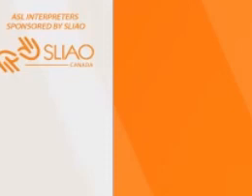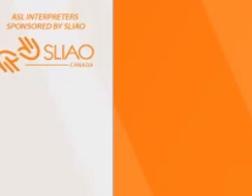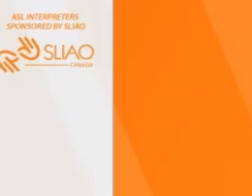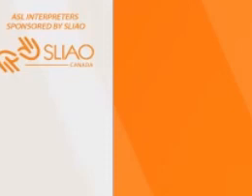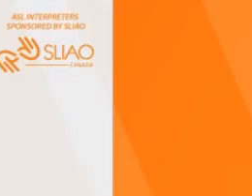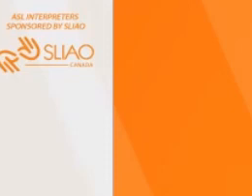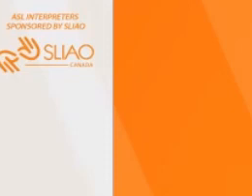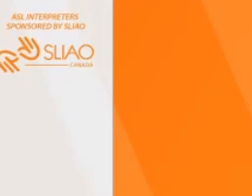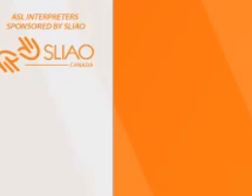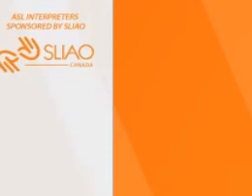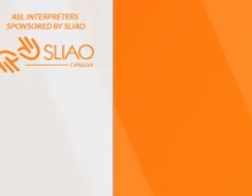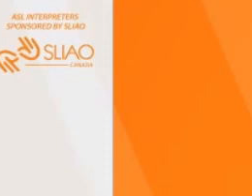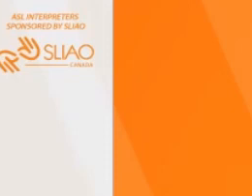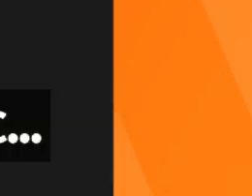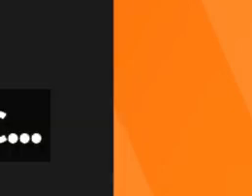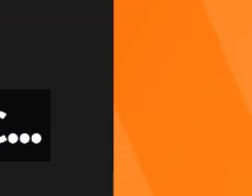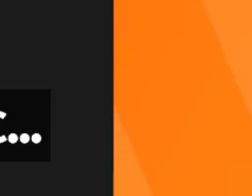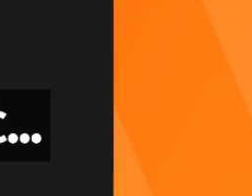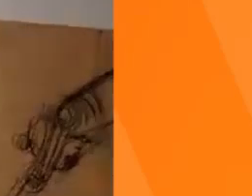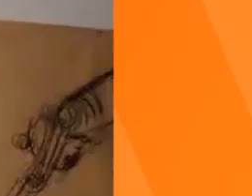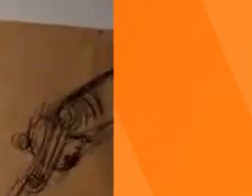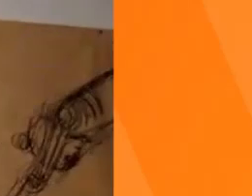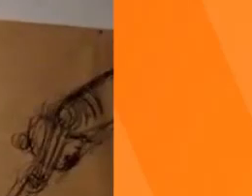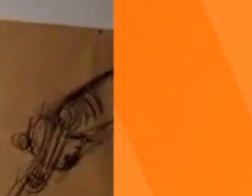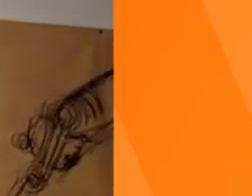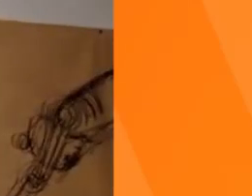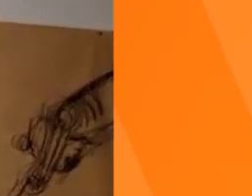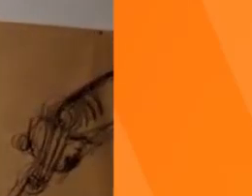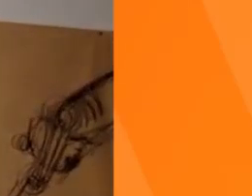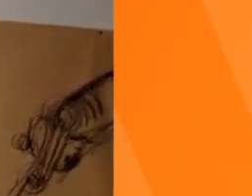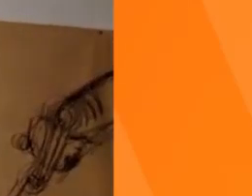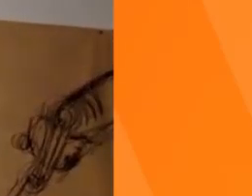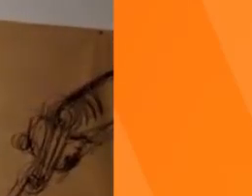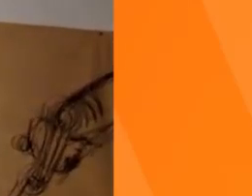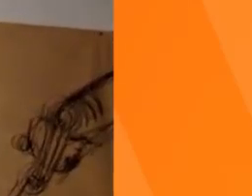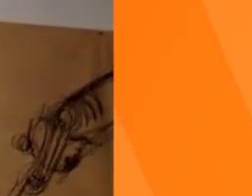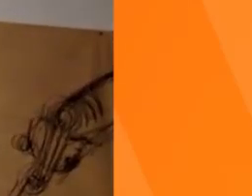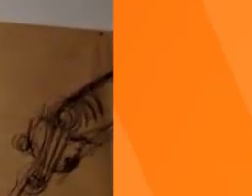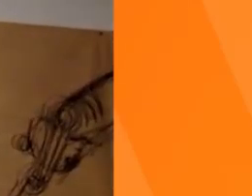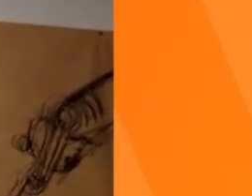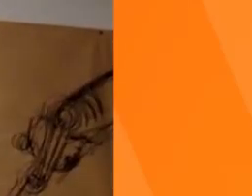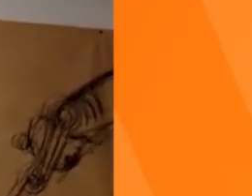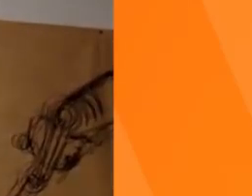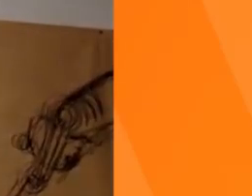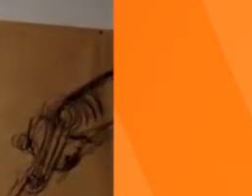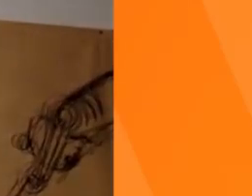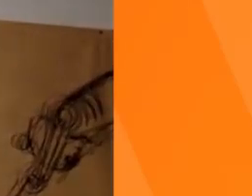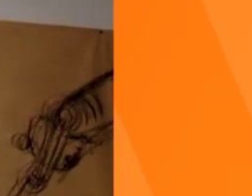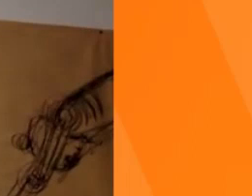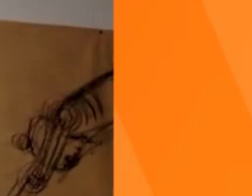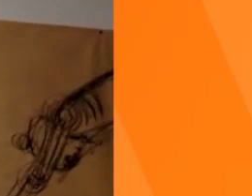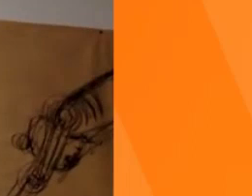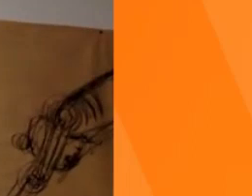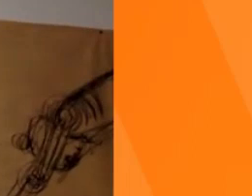All right. So I think we have a few people sticking around, okay. and we can certainly get